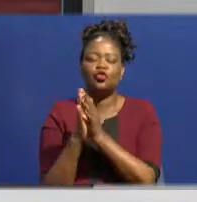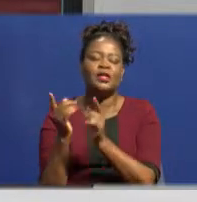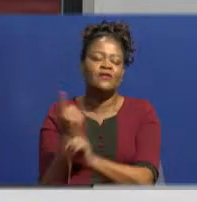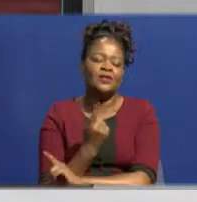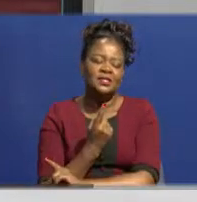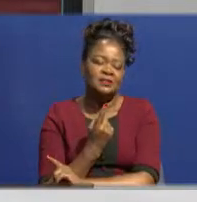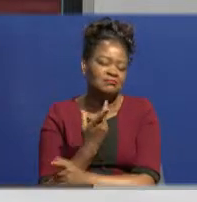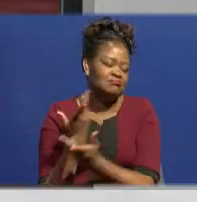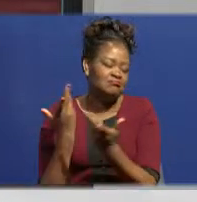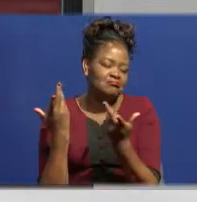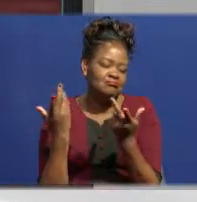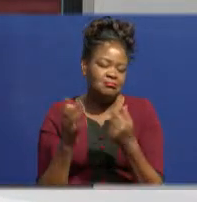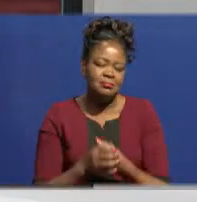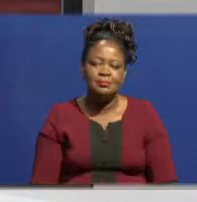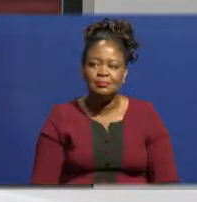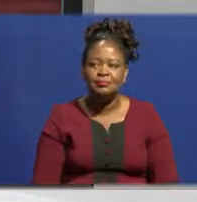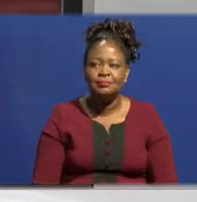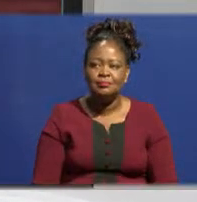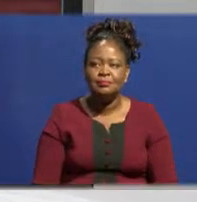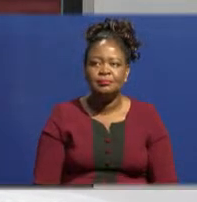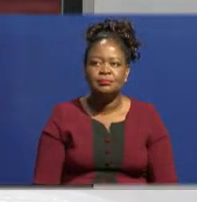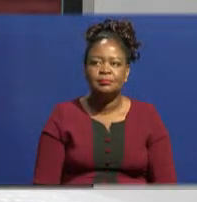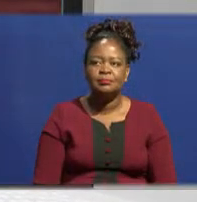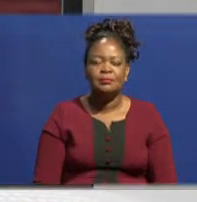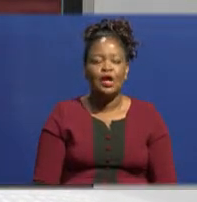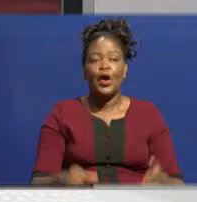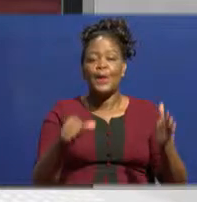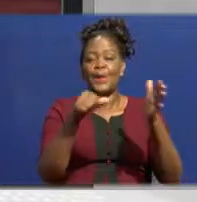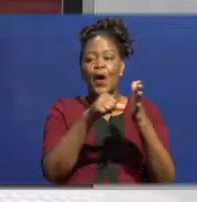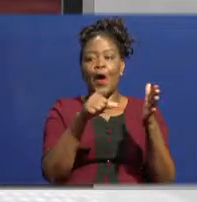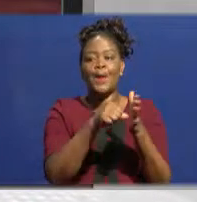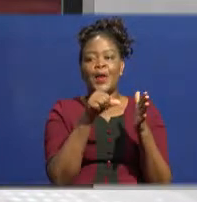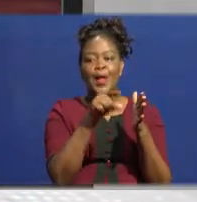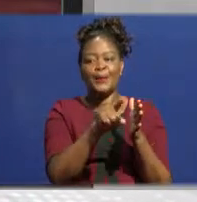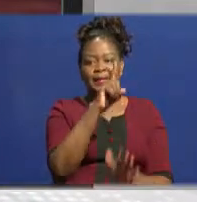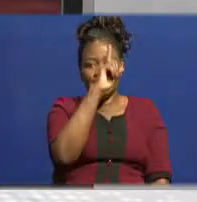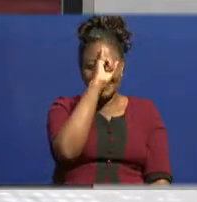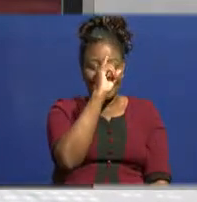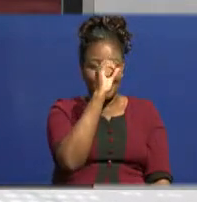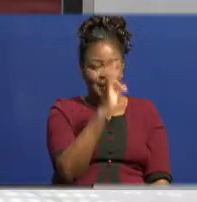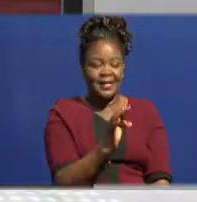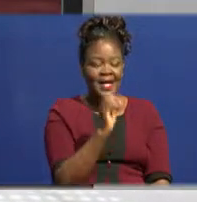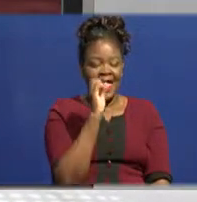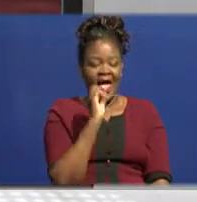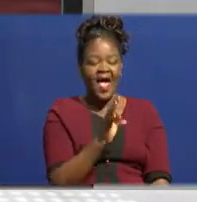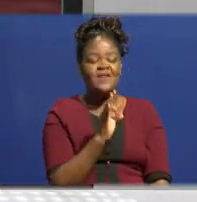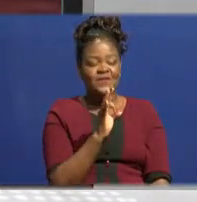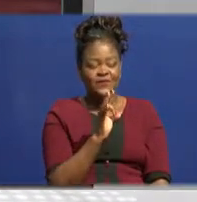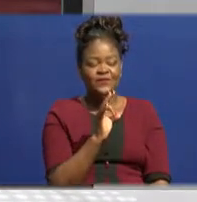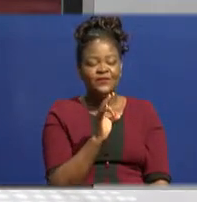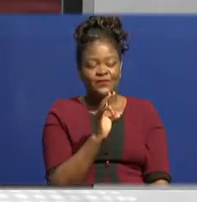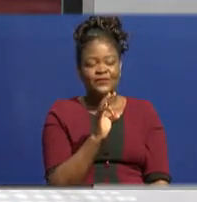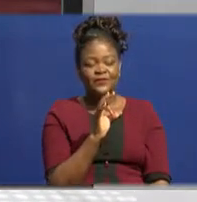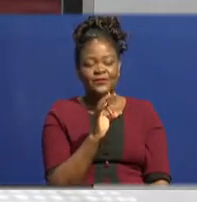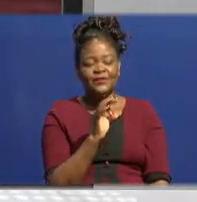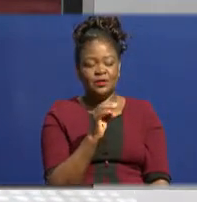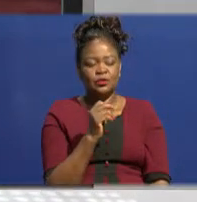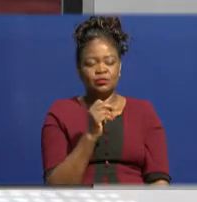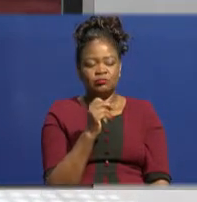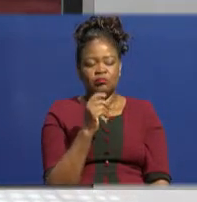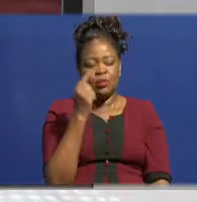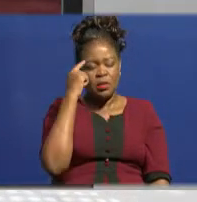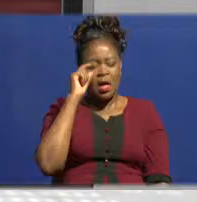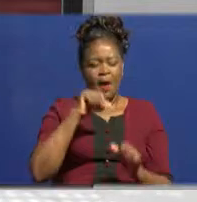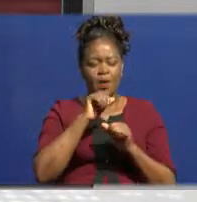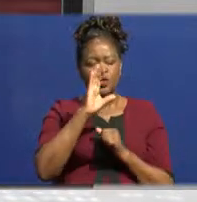something quite different. The problem as we speak is serious, and if we rope in the clinical officers now, the problem